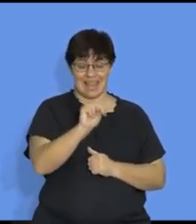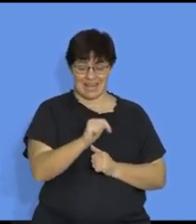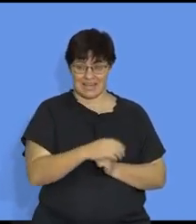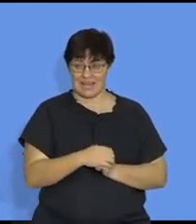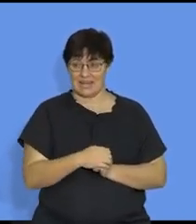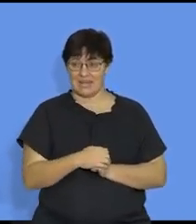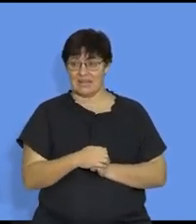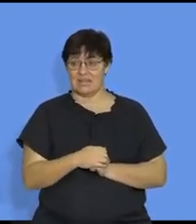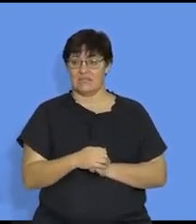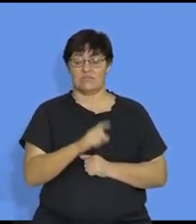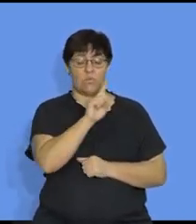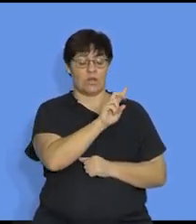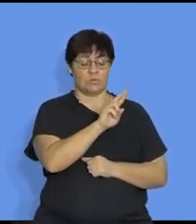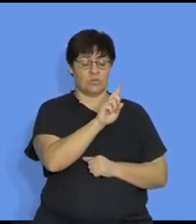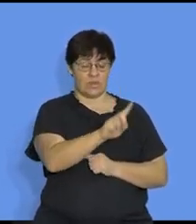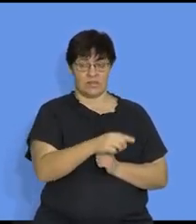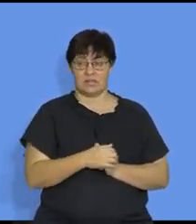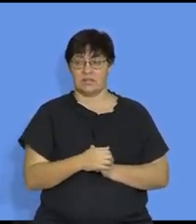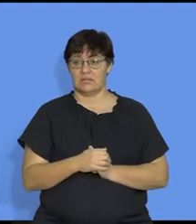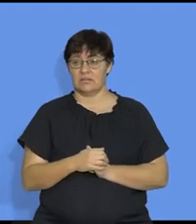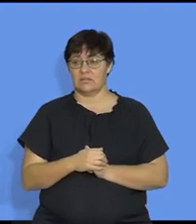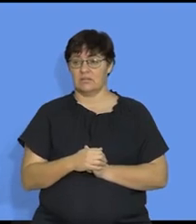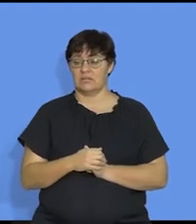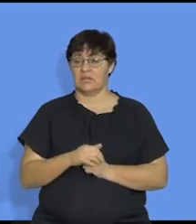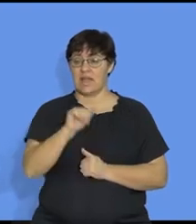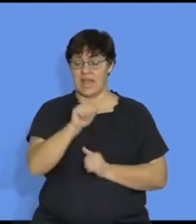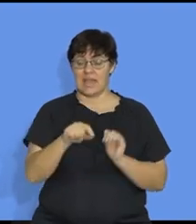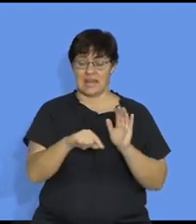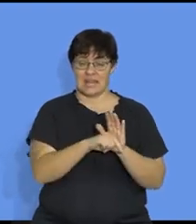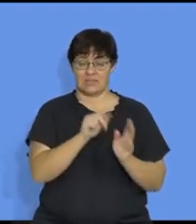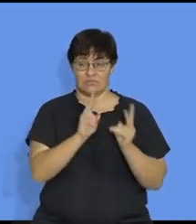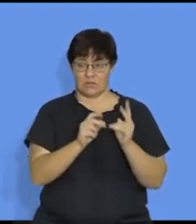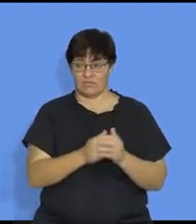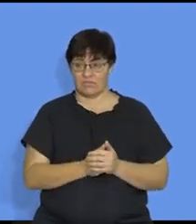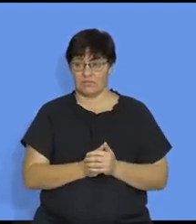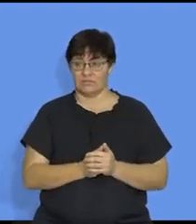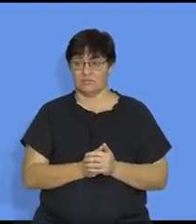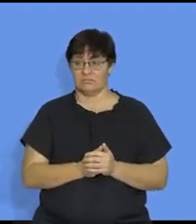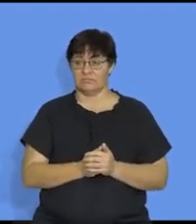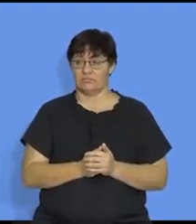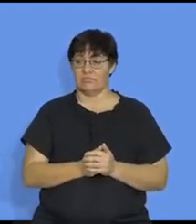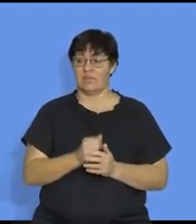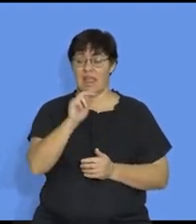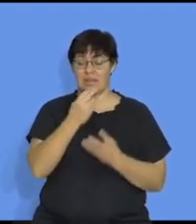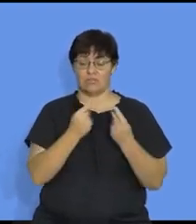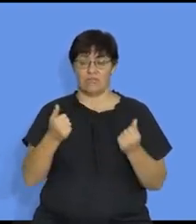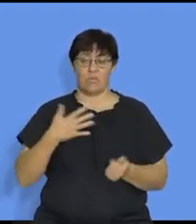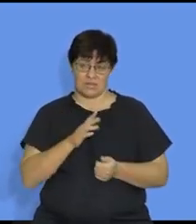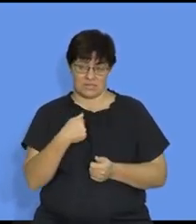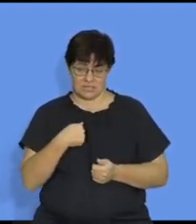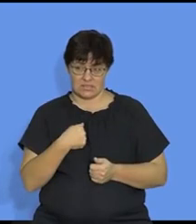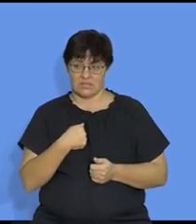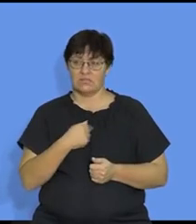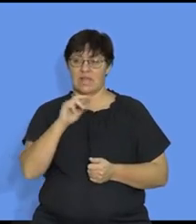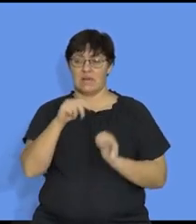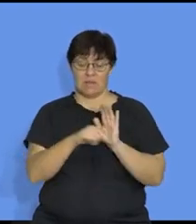in 121 for Tn. A is negative 12. I'm solving for n, so it's still going to be